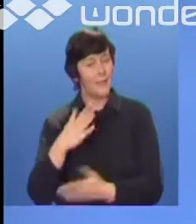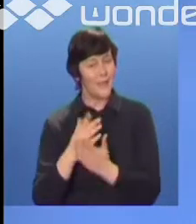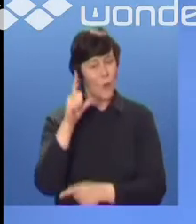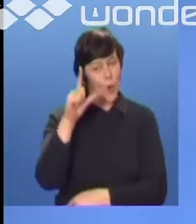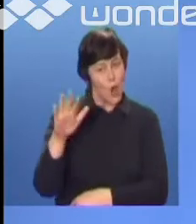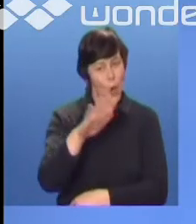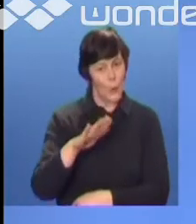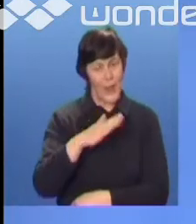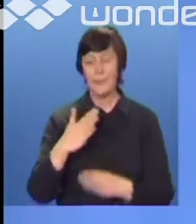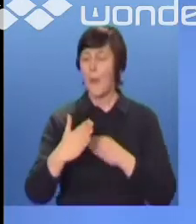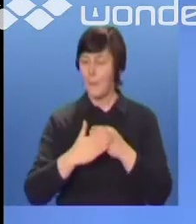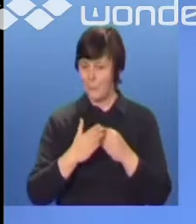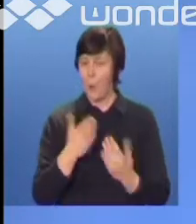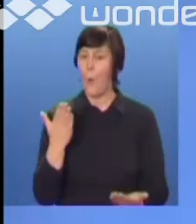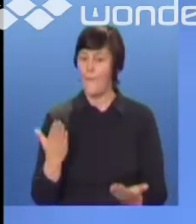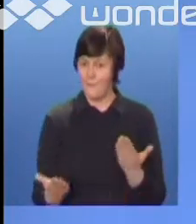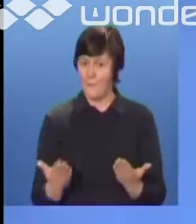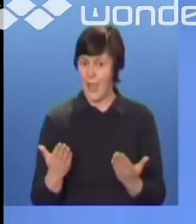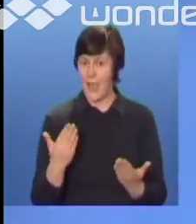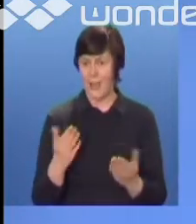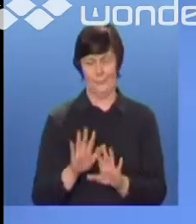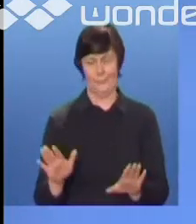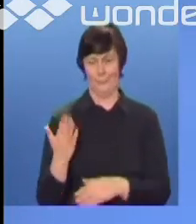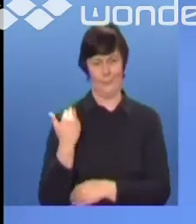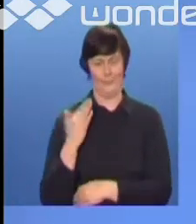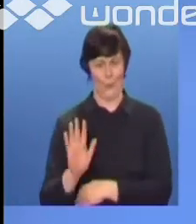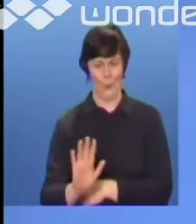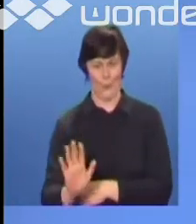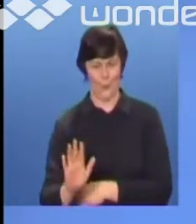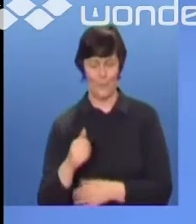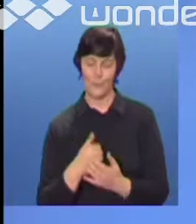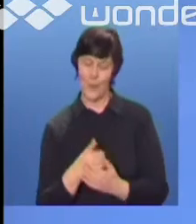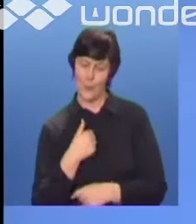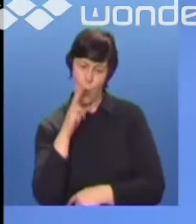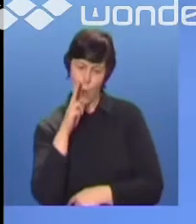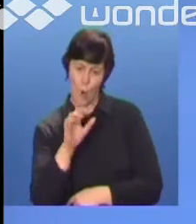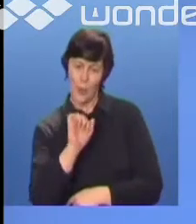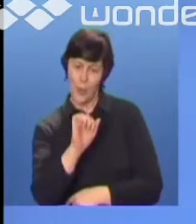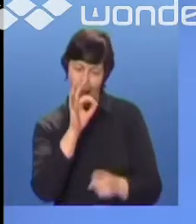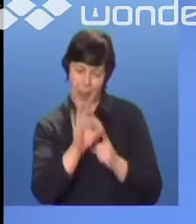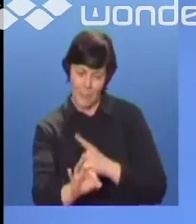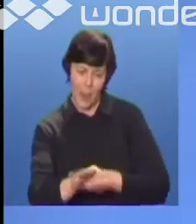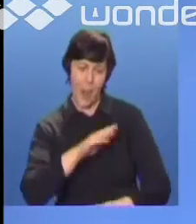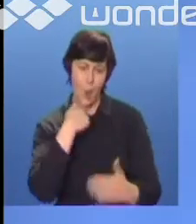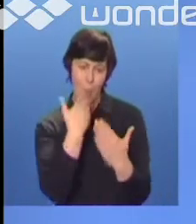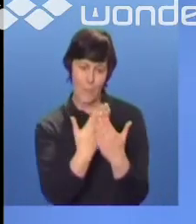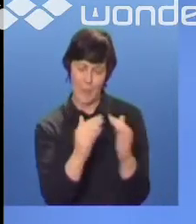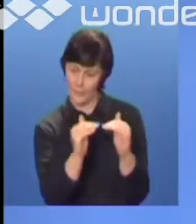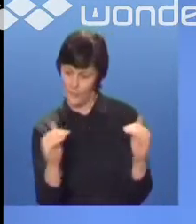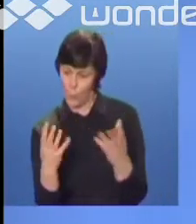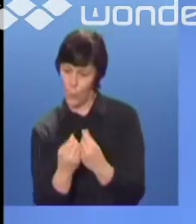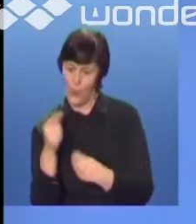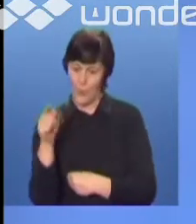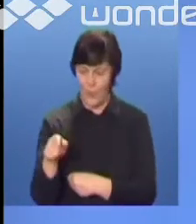designed to be a fairer and more transparent system of housing allocation than the way things used to be, and bids are considered individually